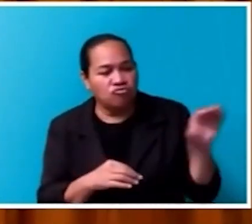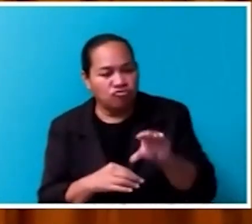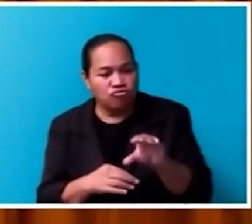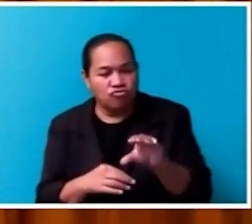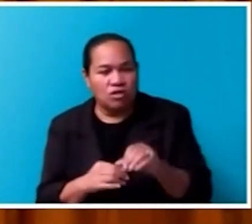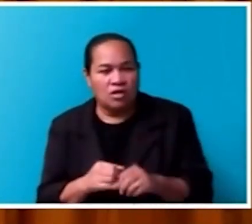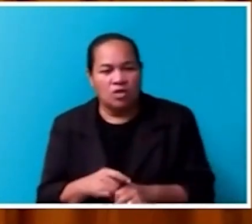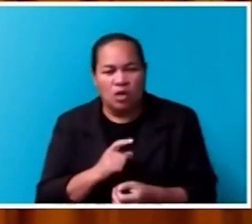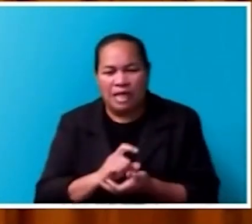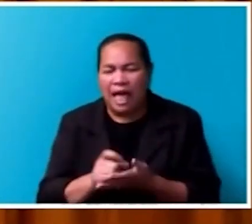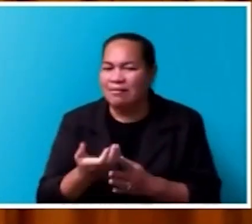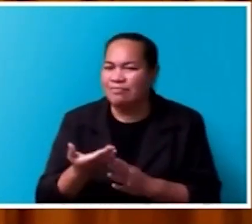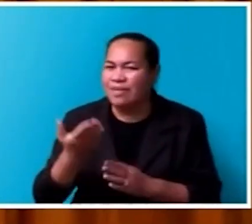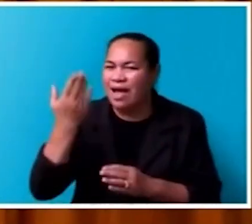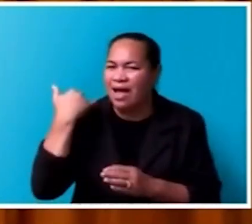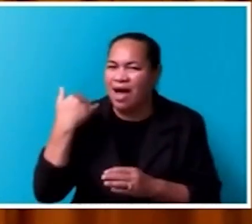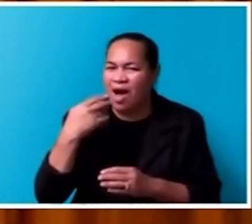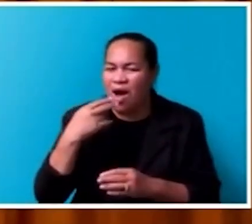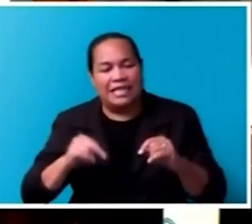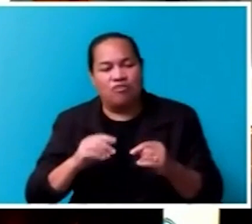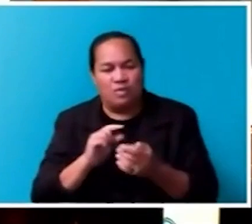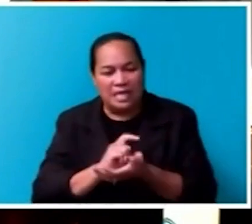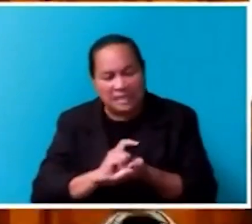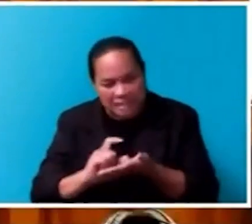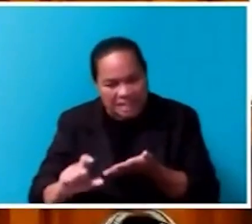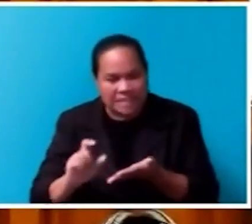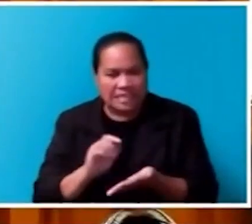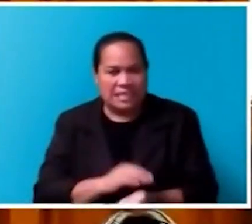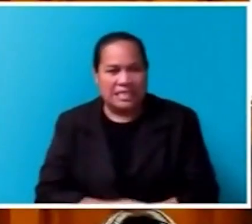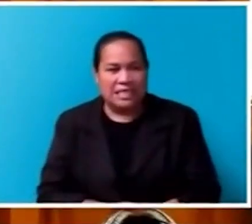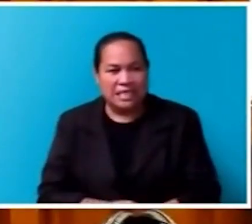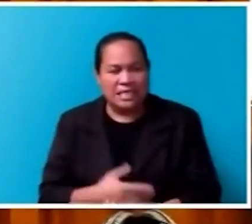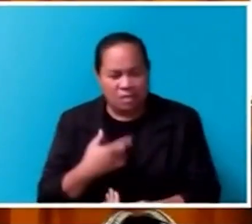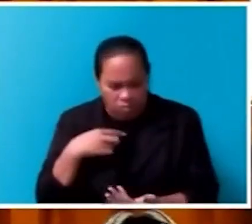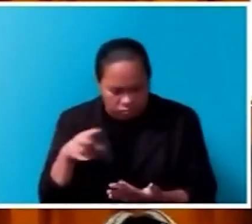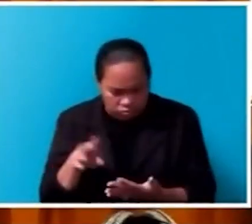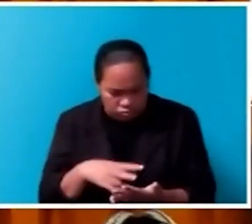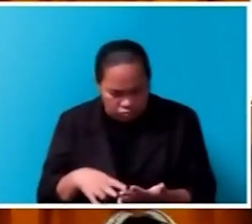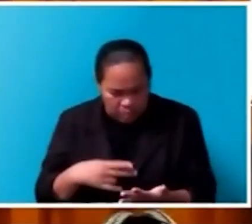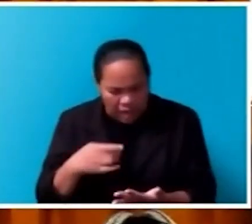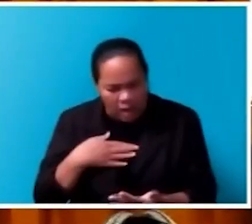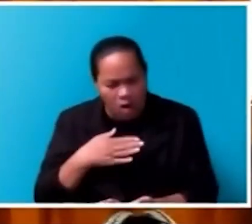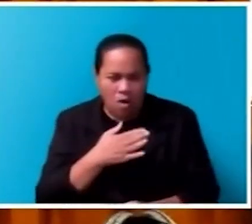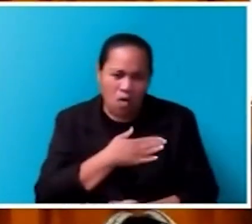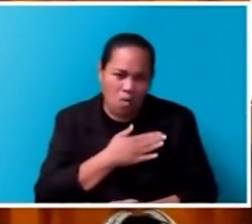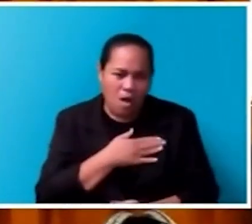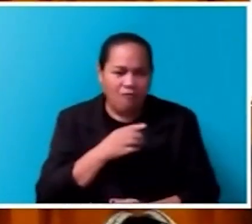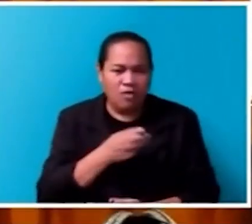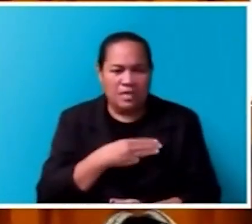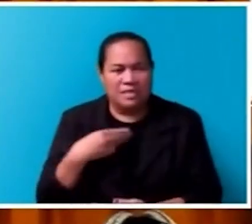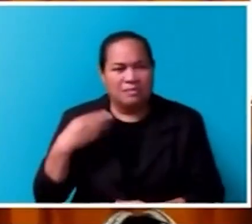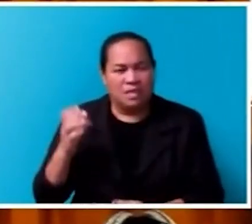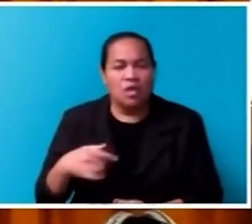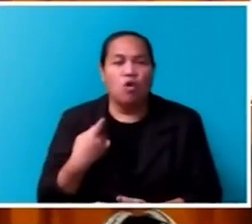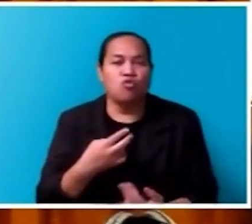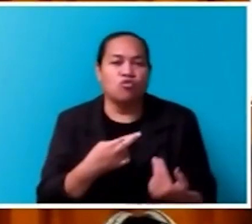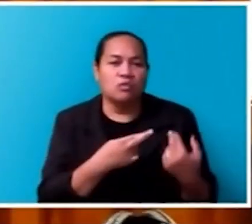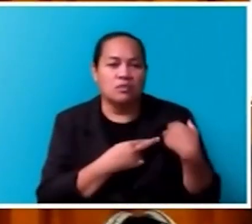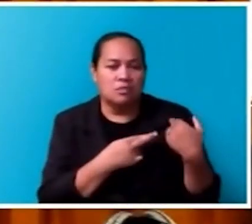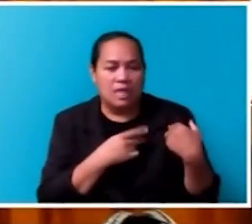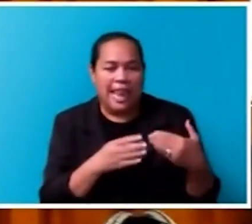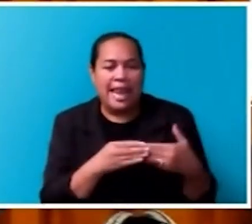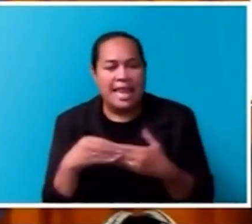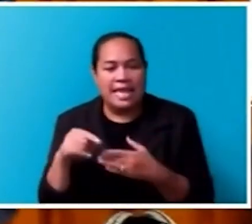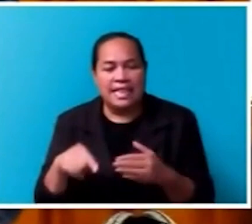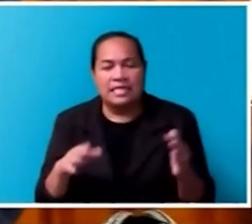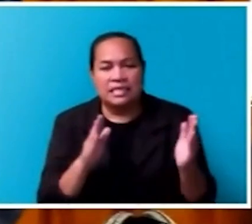behind by the previous administration. With that note, I really feel for this minister who's leading municipal council at